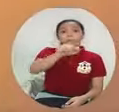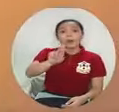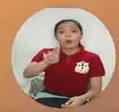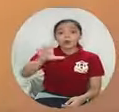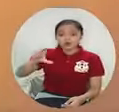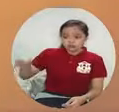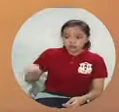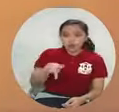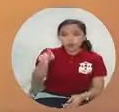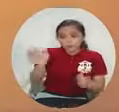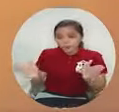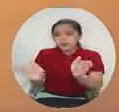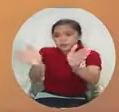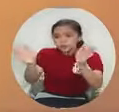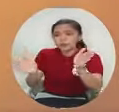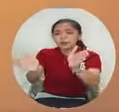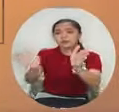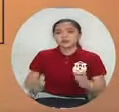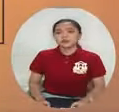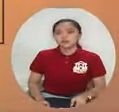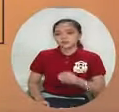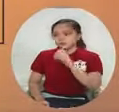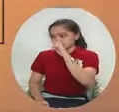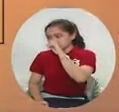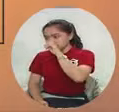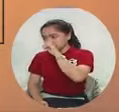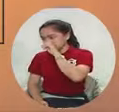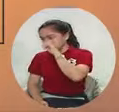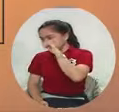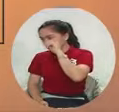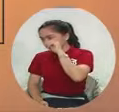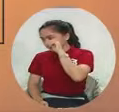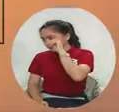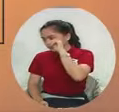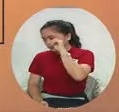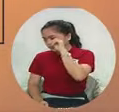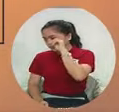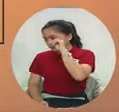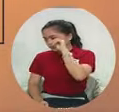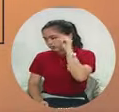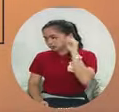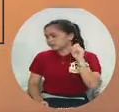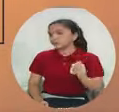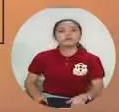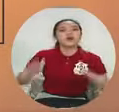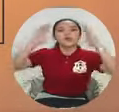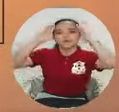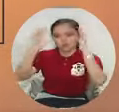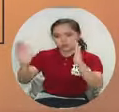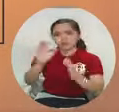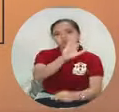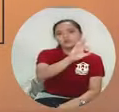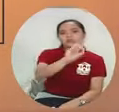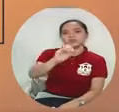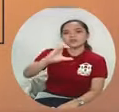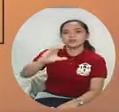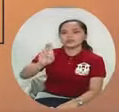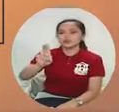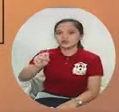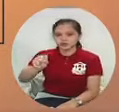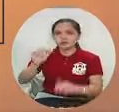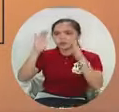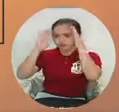it pushed him not to move forward, but it also prompted him to be more focused. It prompted him to